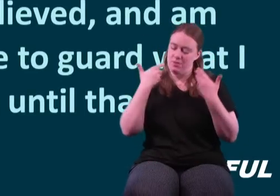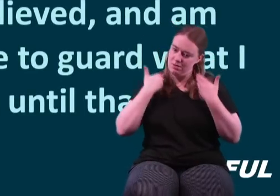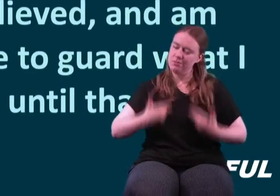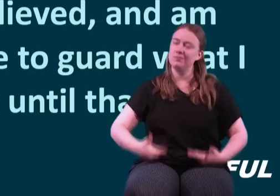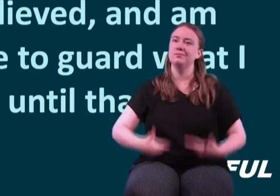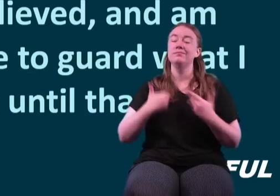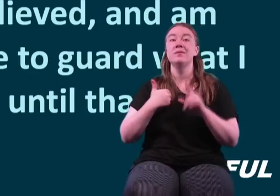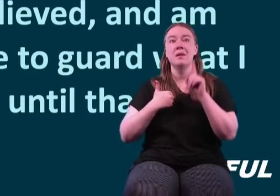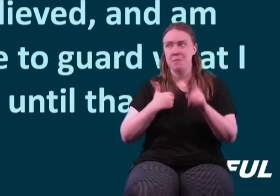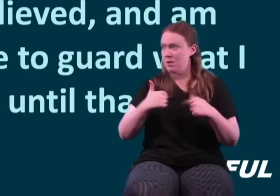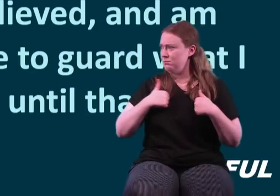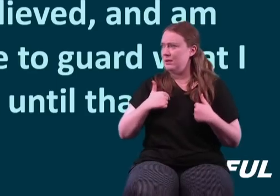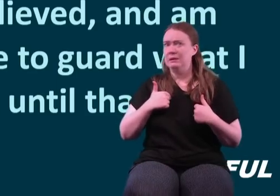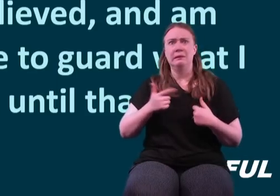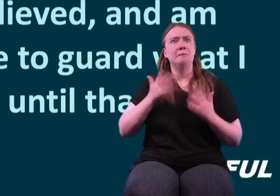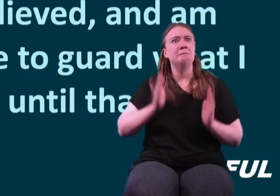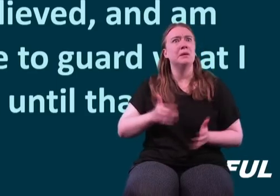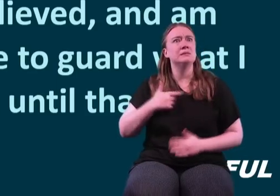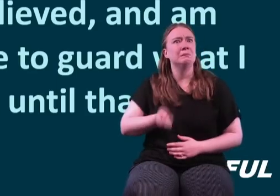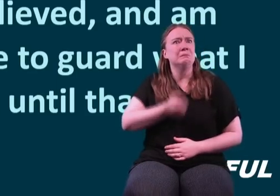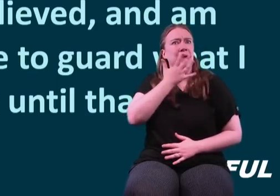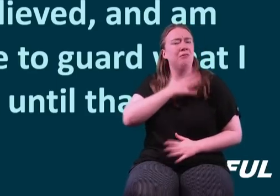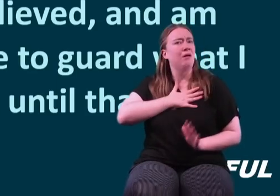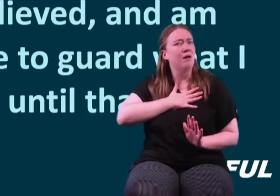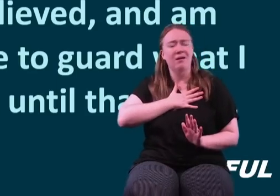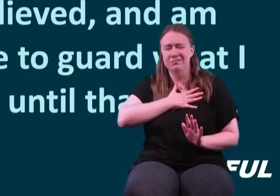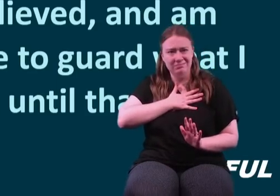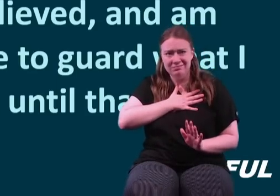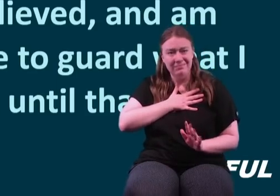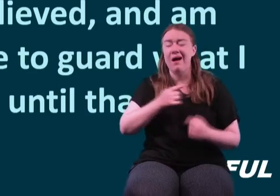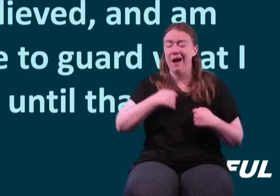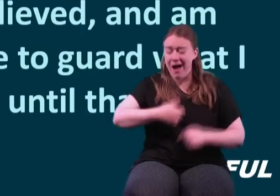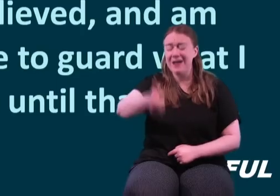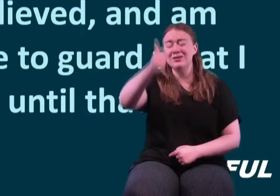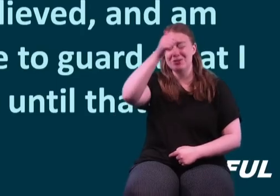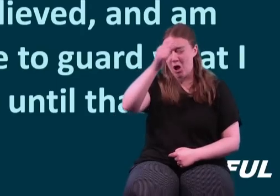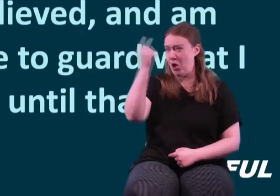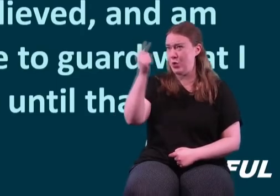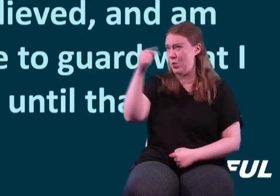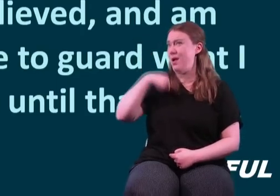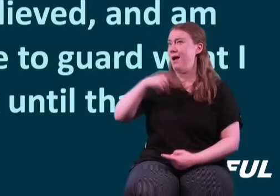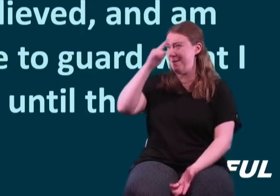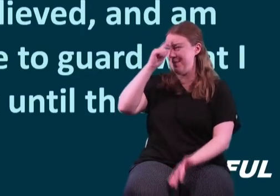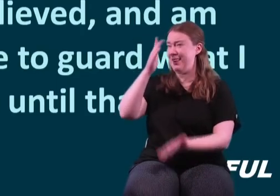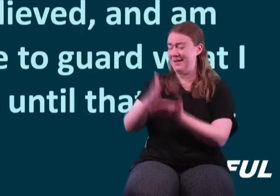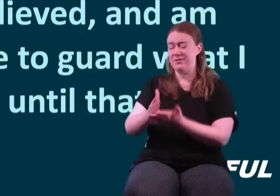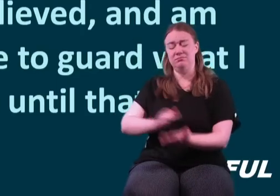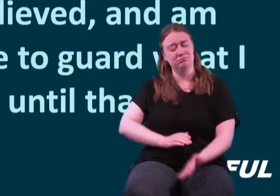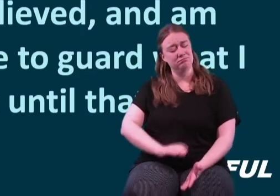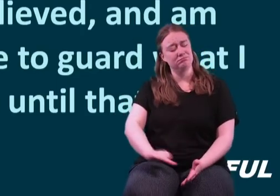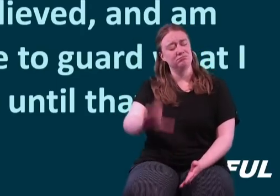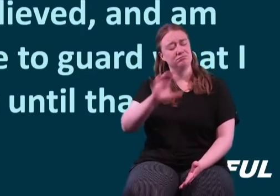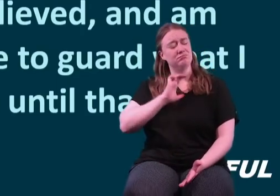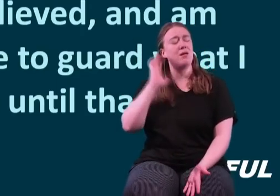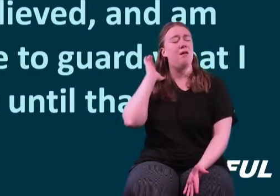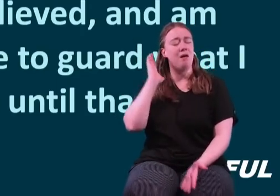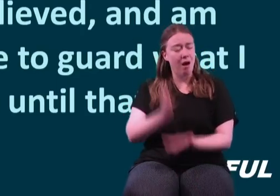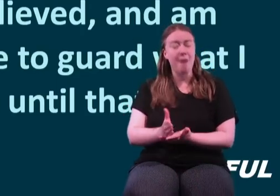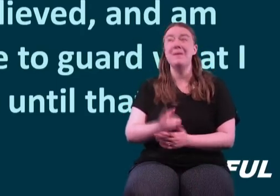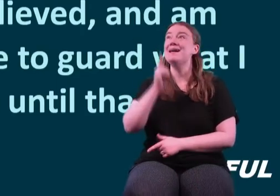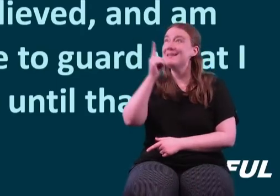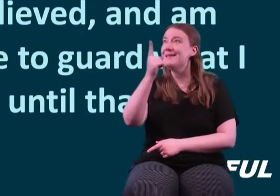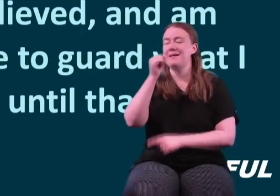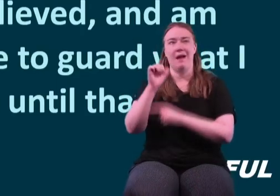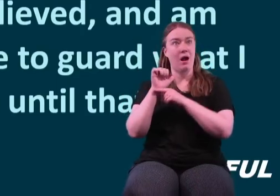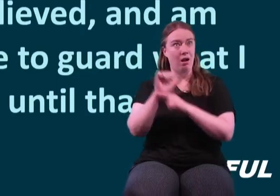is no cause for shame, because I know whom I have believed and am convinced that he is able to guard what I have